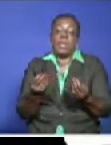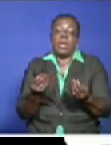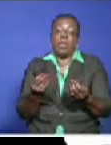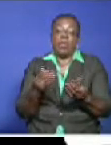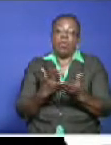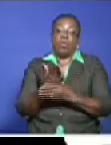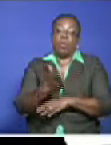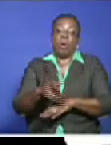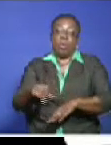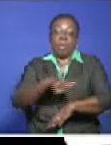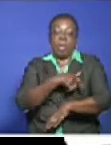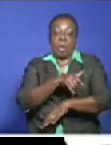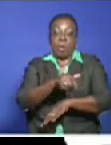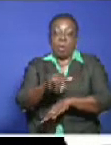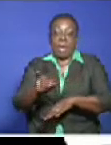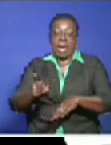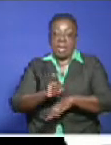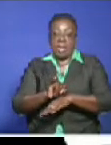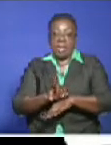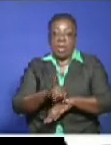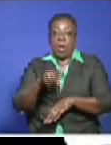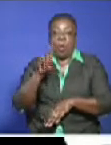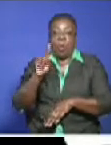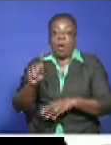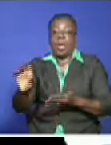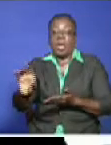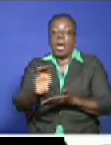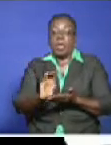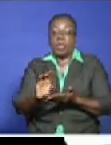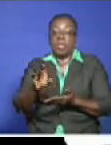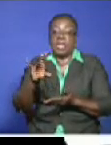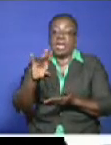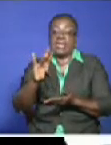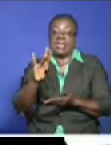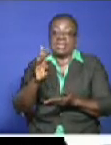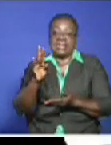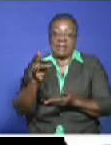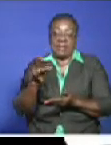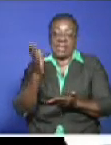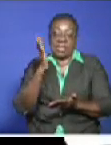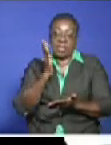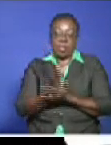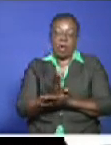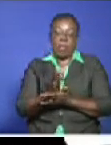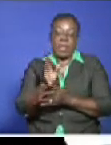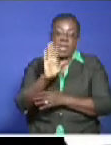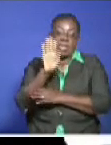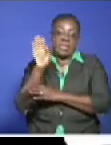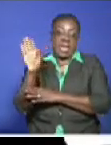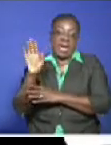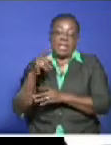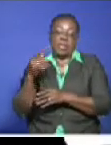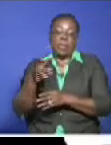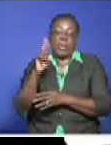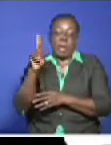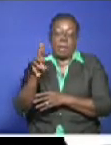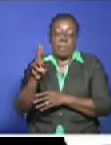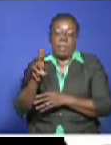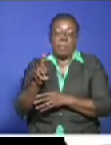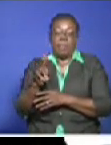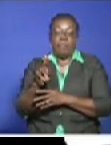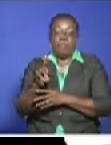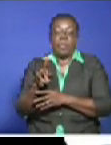Some 117 stop signs will be erected, 122 curve signs,